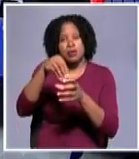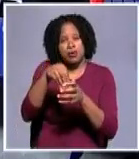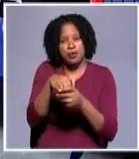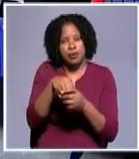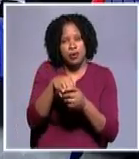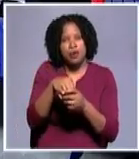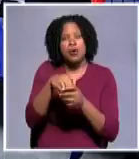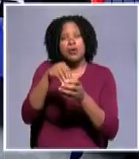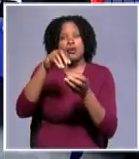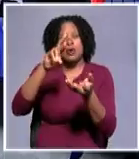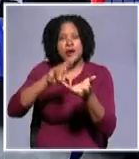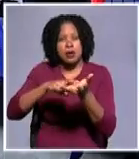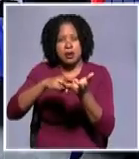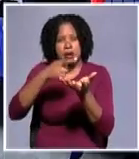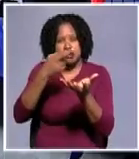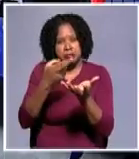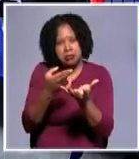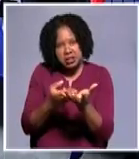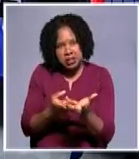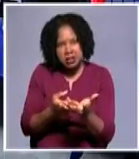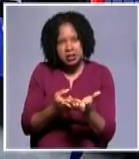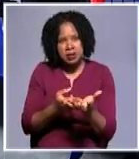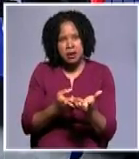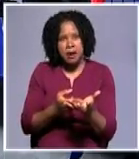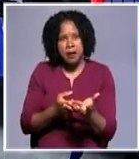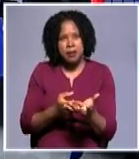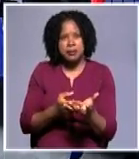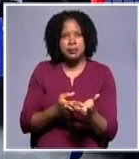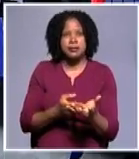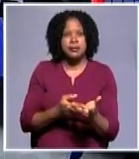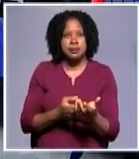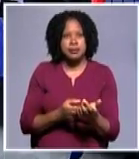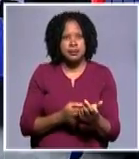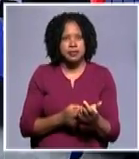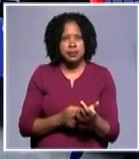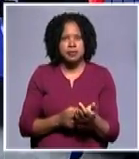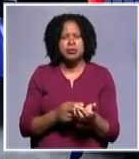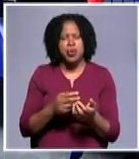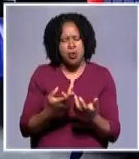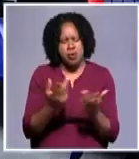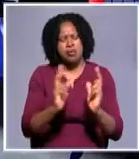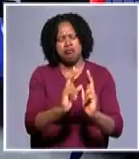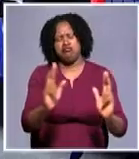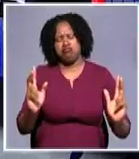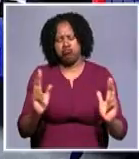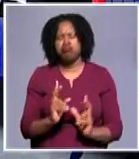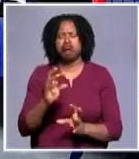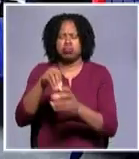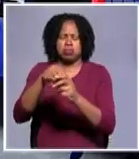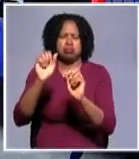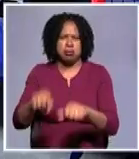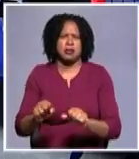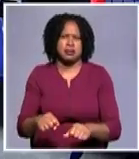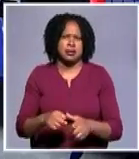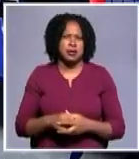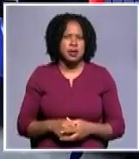a broad representation, broad involvement. So in a nutshell, this is something that all of us have to do. All of us must be on deck. As